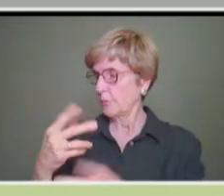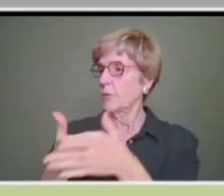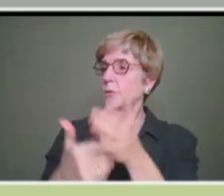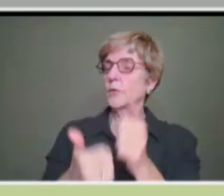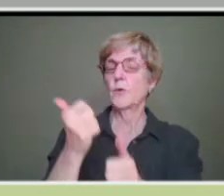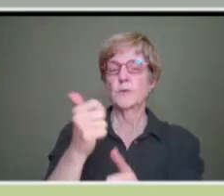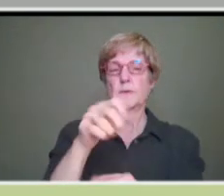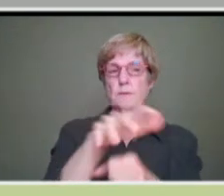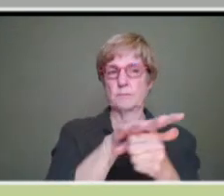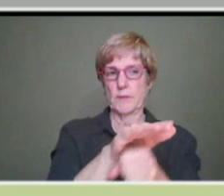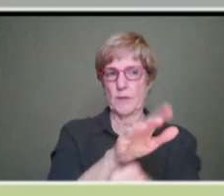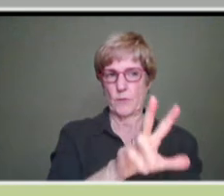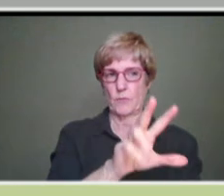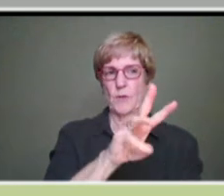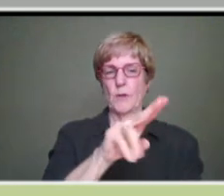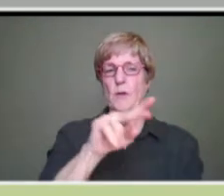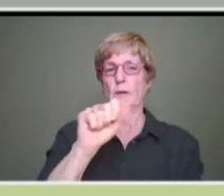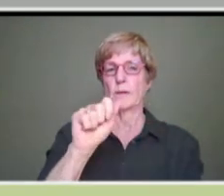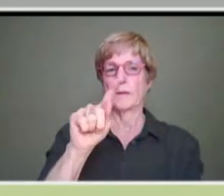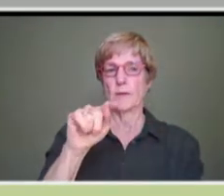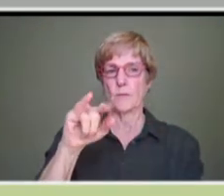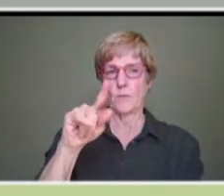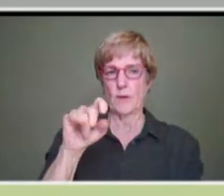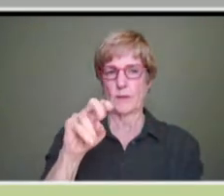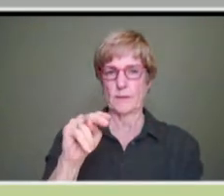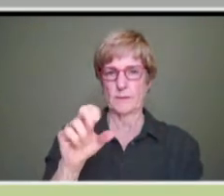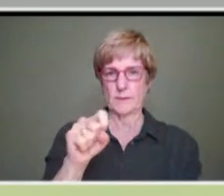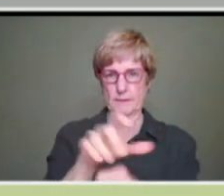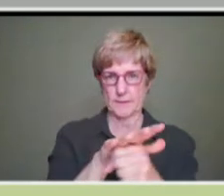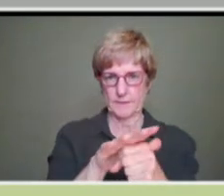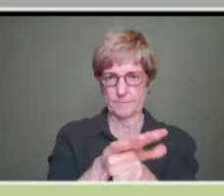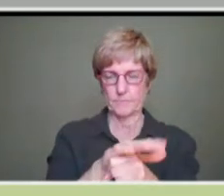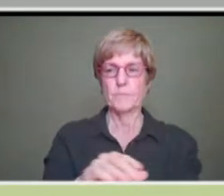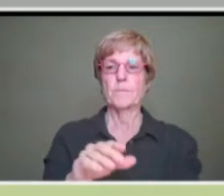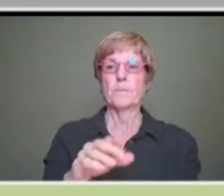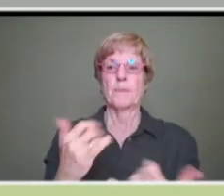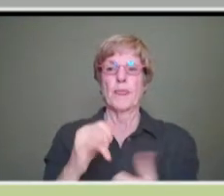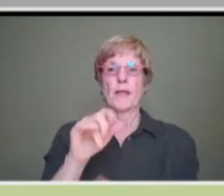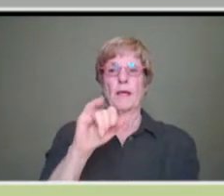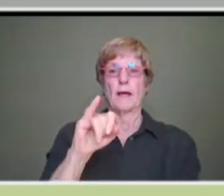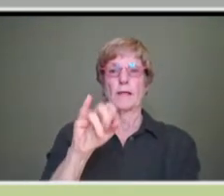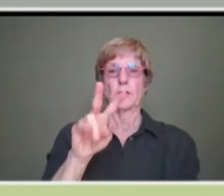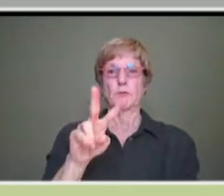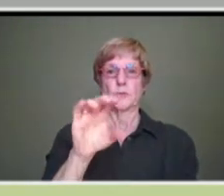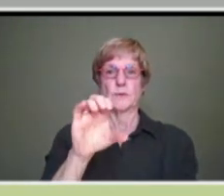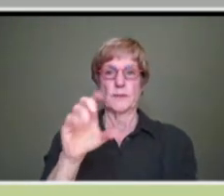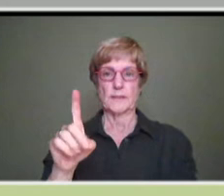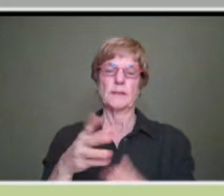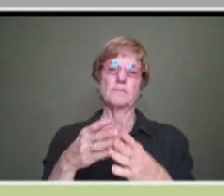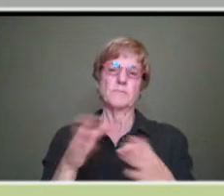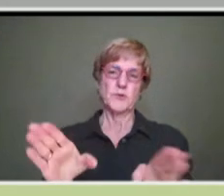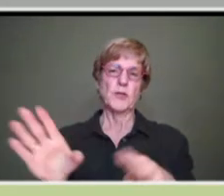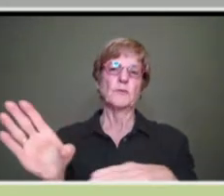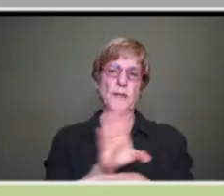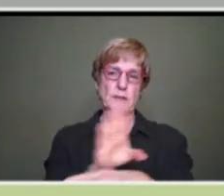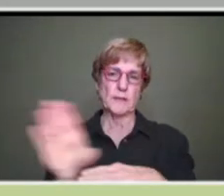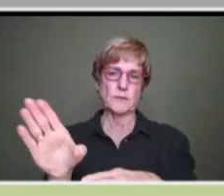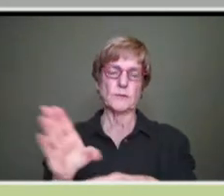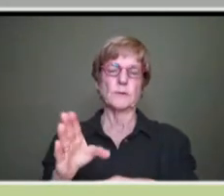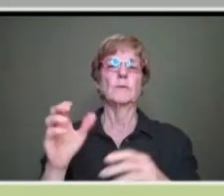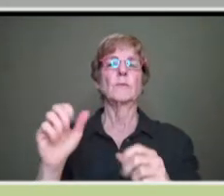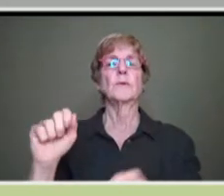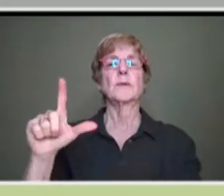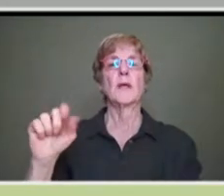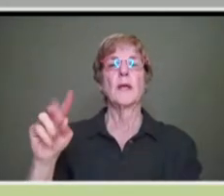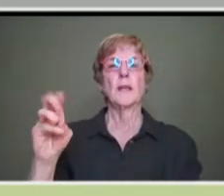council District three Miss watlington's District current zoning is i2cd General industrial conditional with a low Lake Wylie